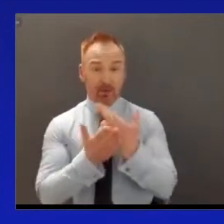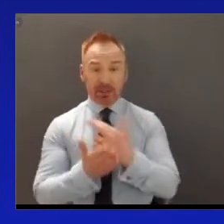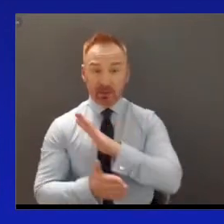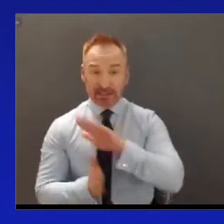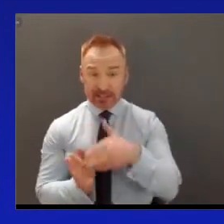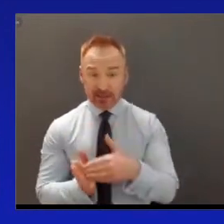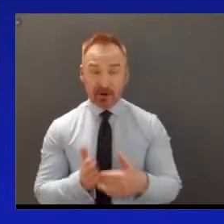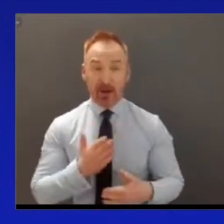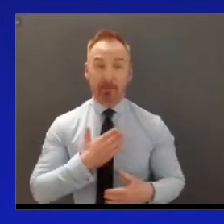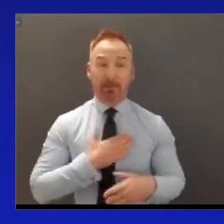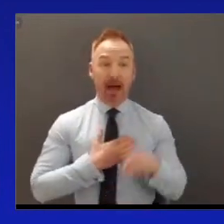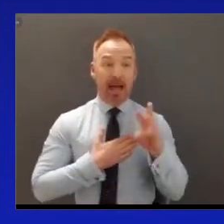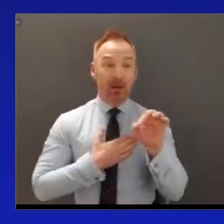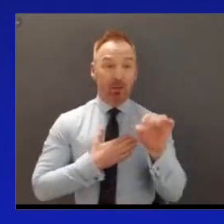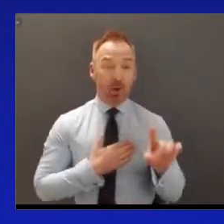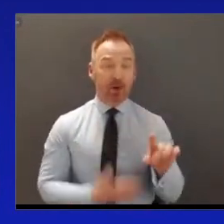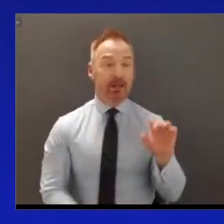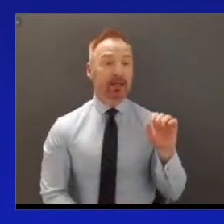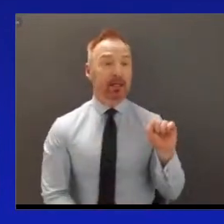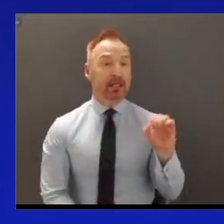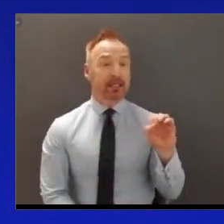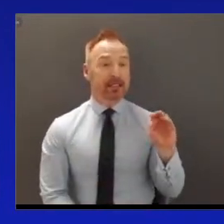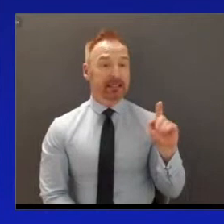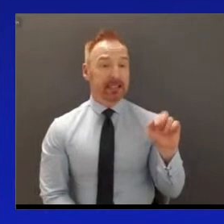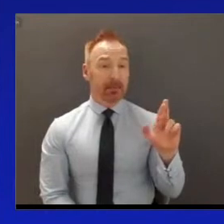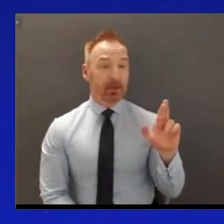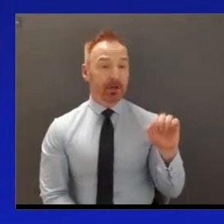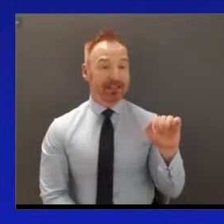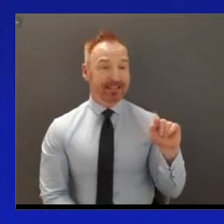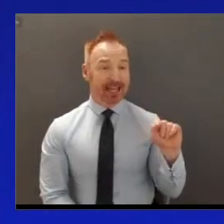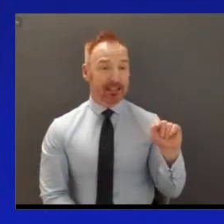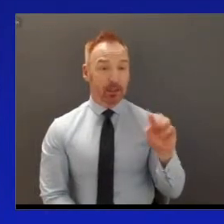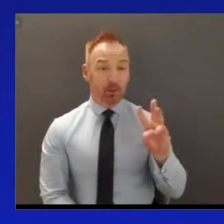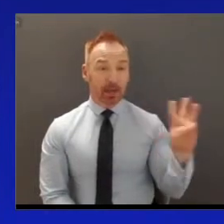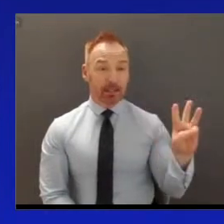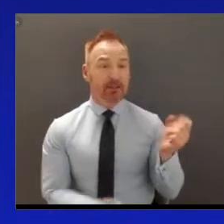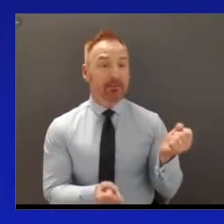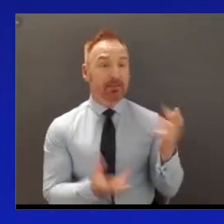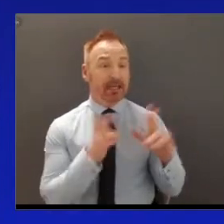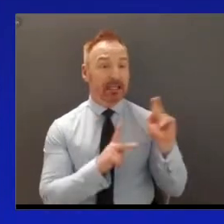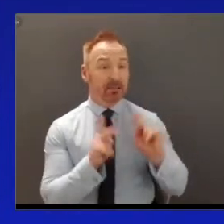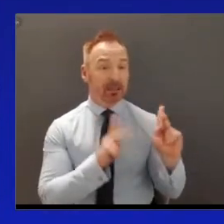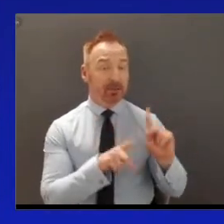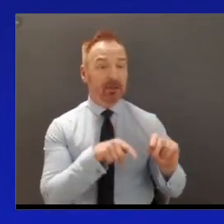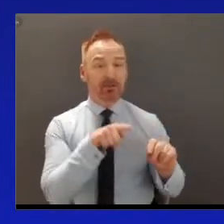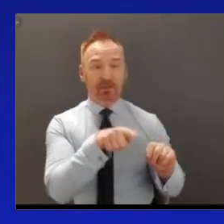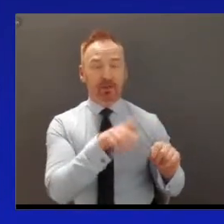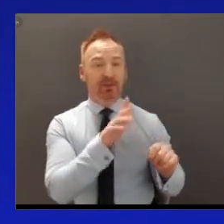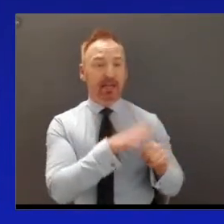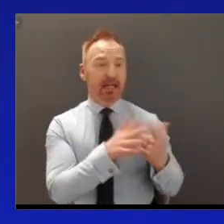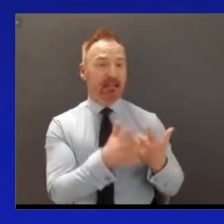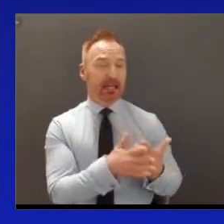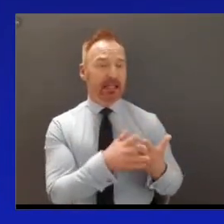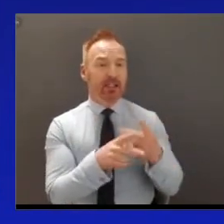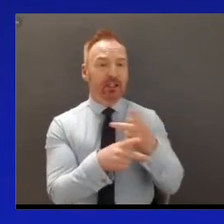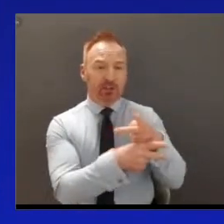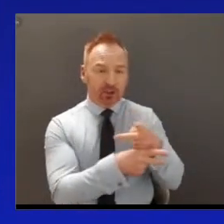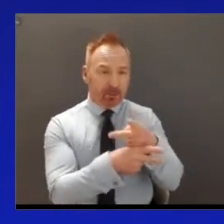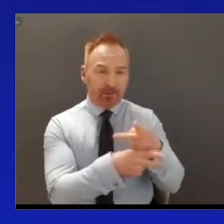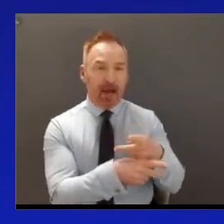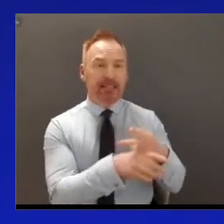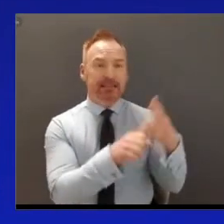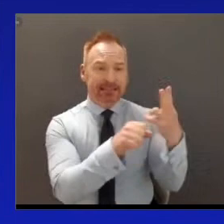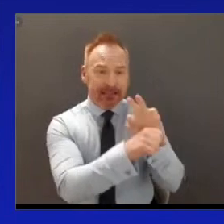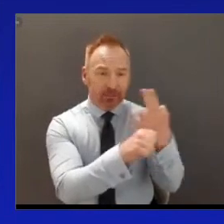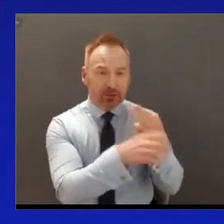for example, Somerset West sees right. a lot of people through the supervised consumption service, and just being able to